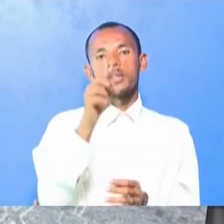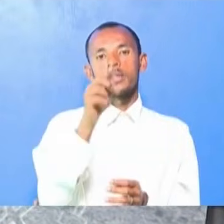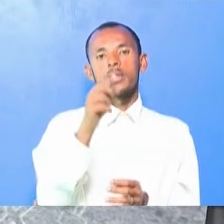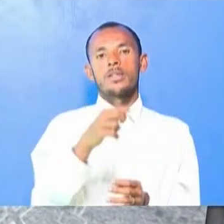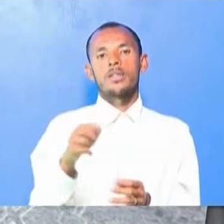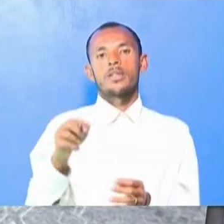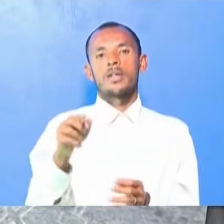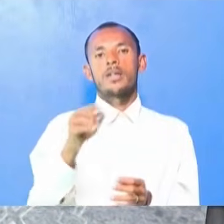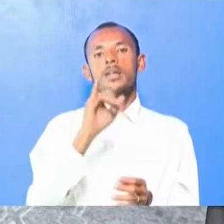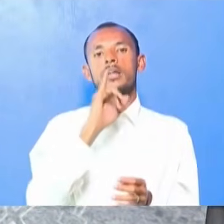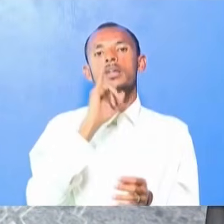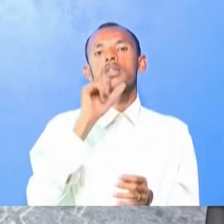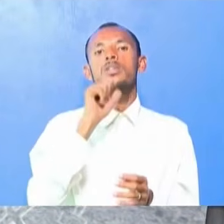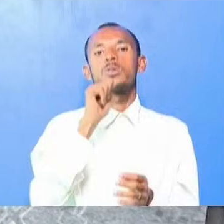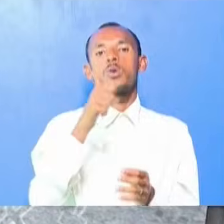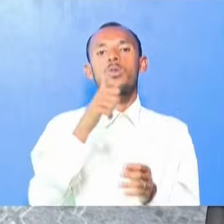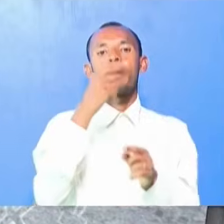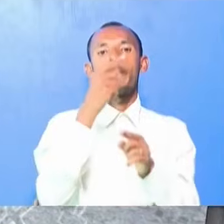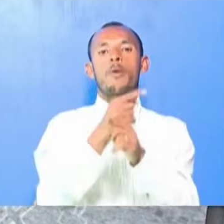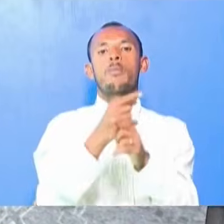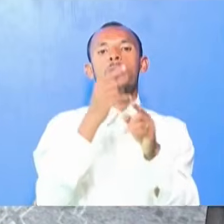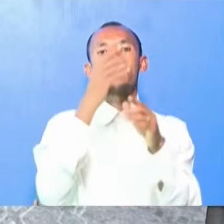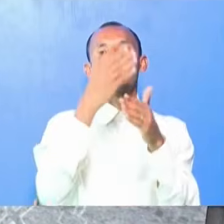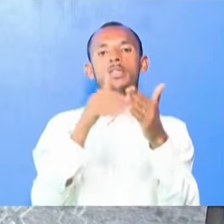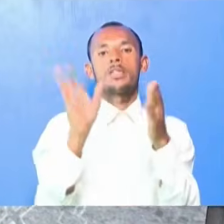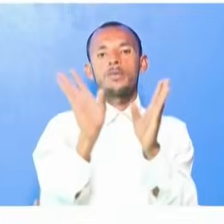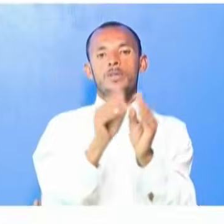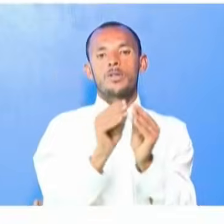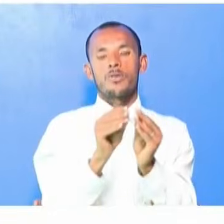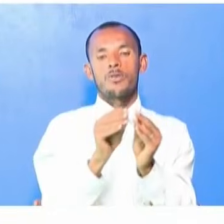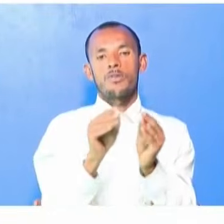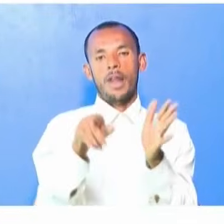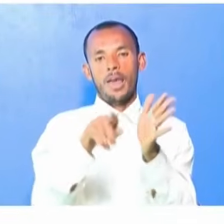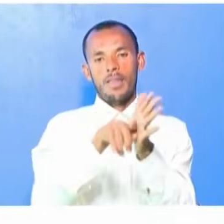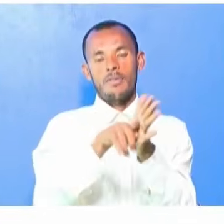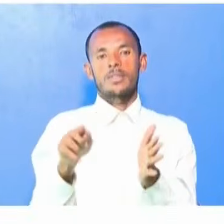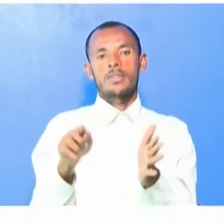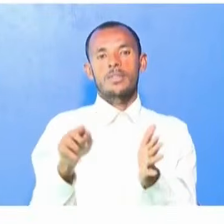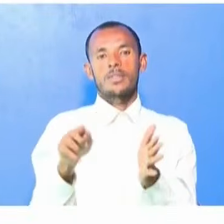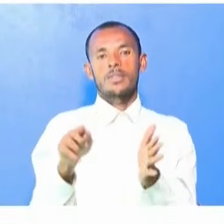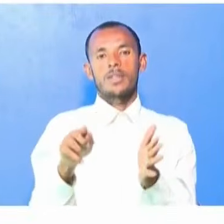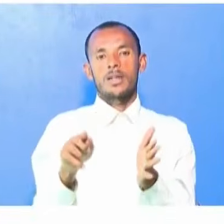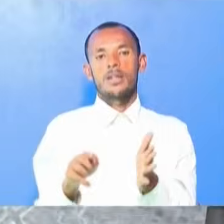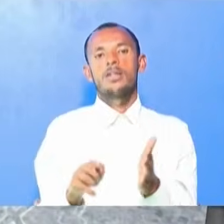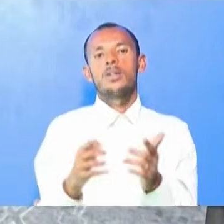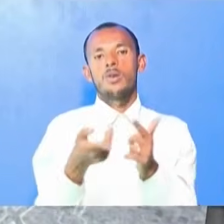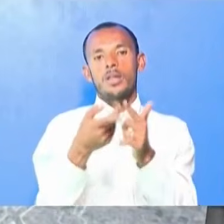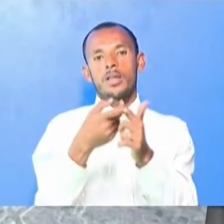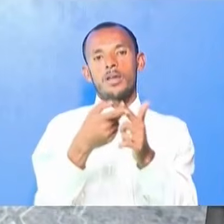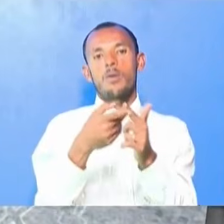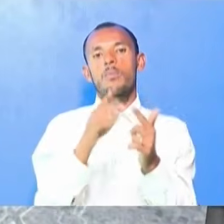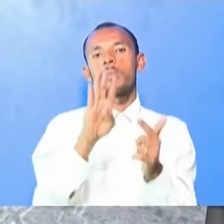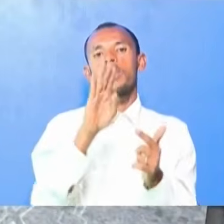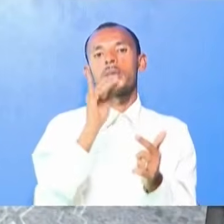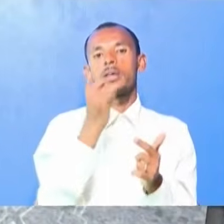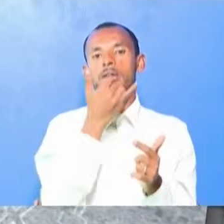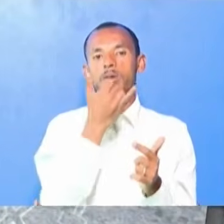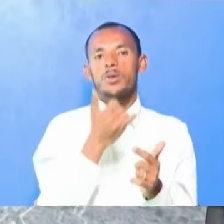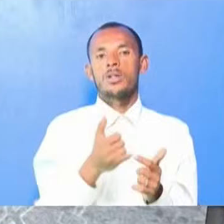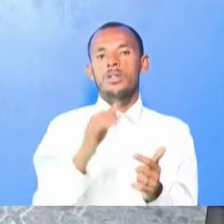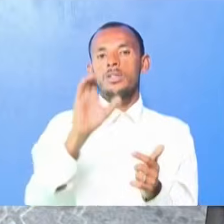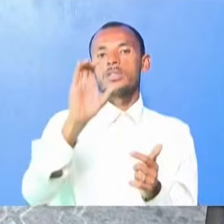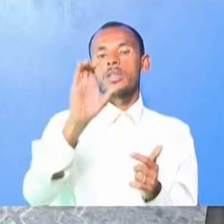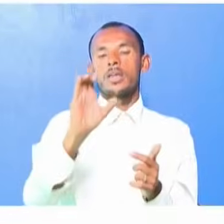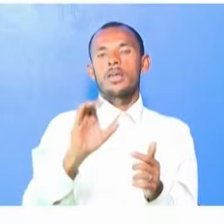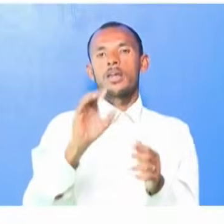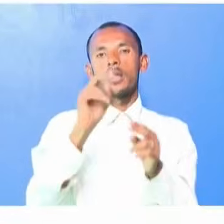is not a proper subset of negative integer. This one is also a wrong statement. Let's see this one.